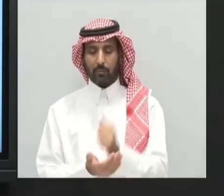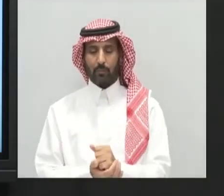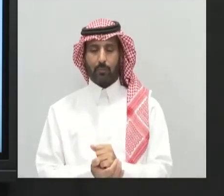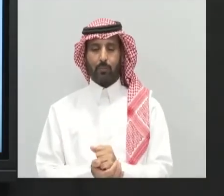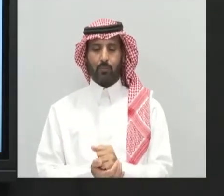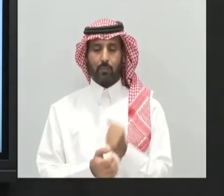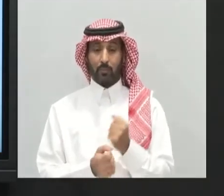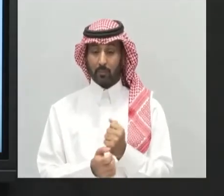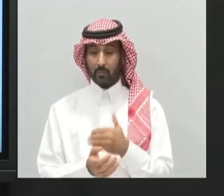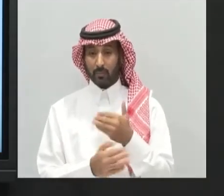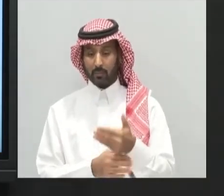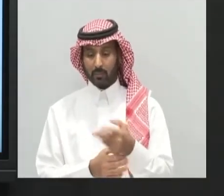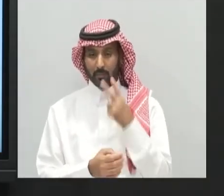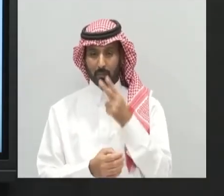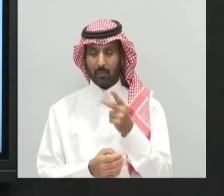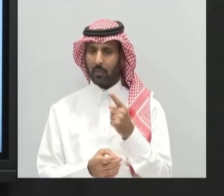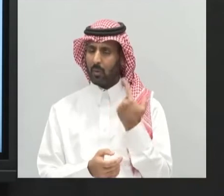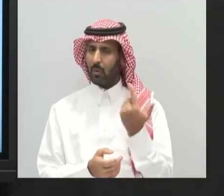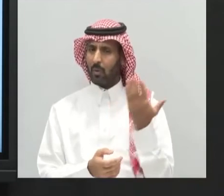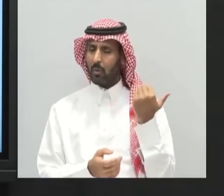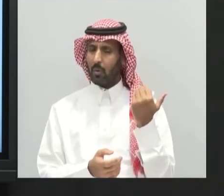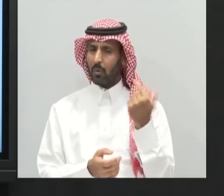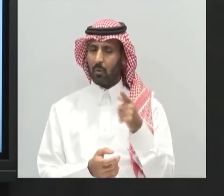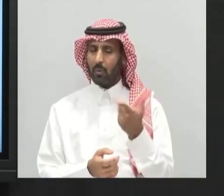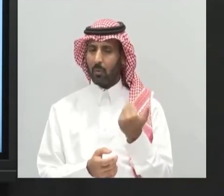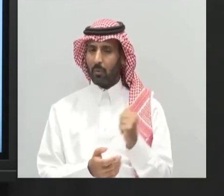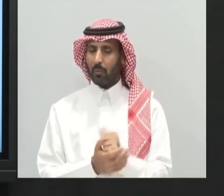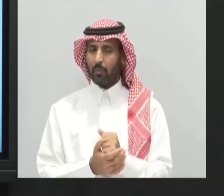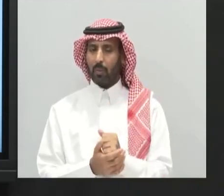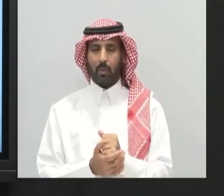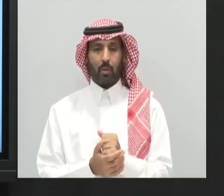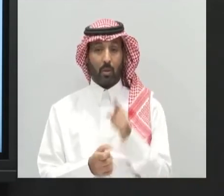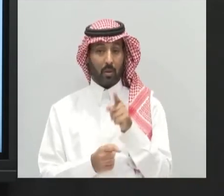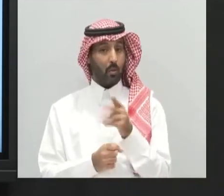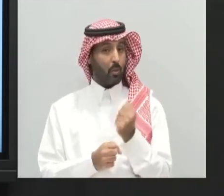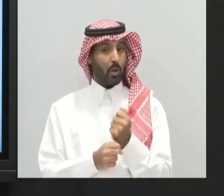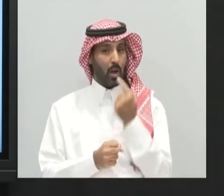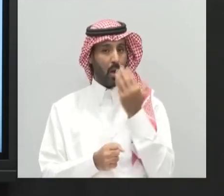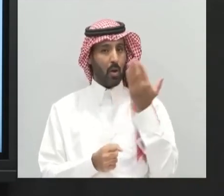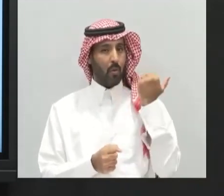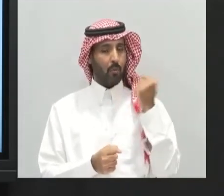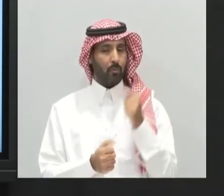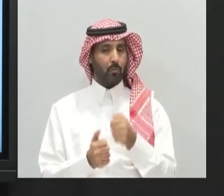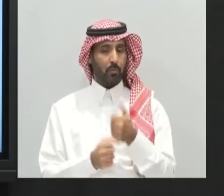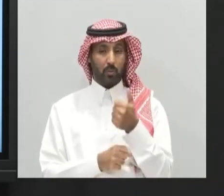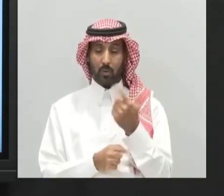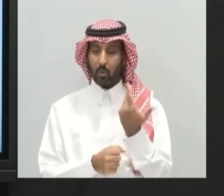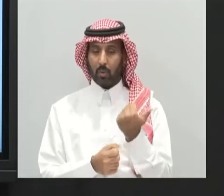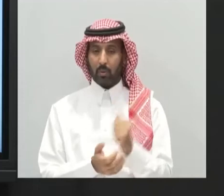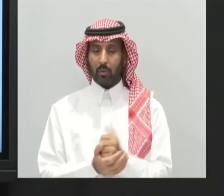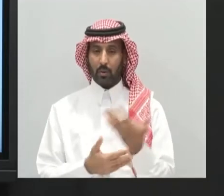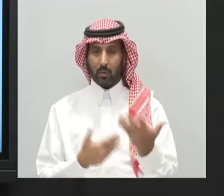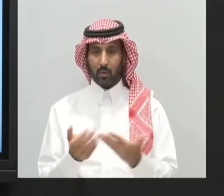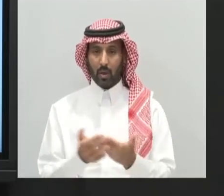things. So now, can you remember a good thing or something good happened to you last year? As if you remember,